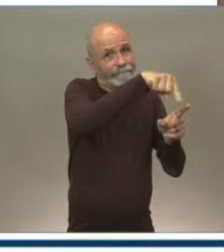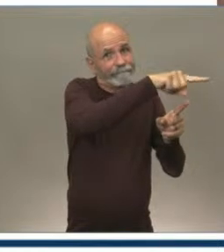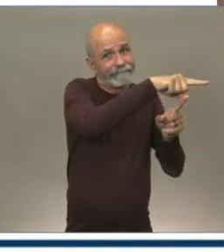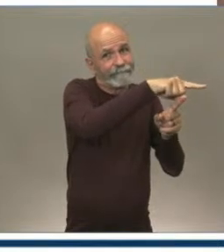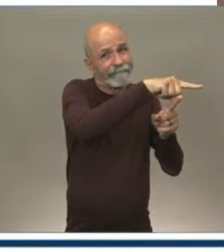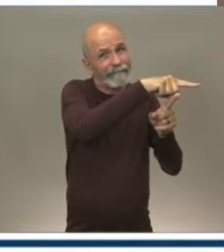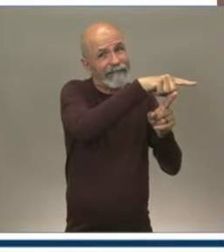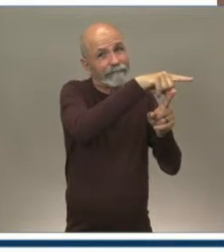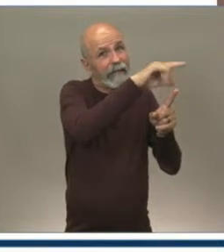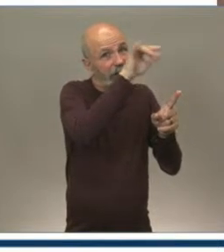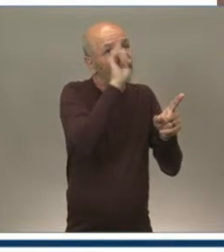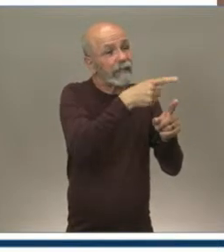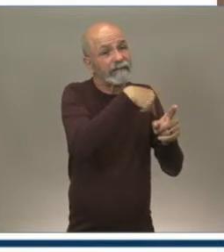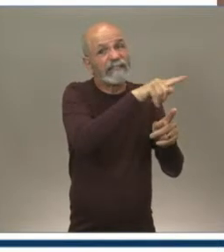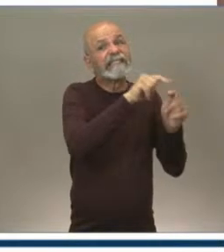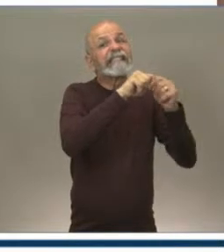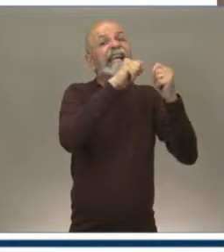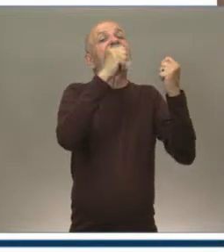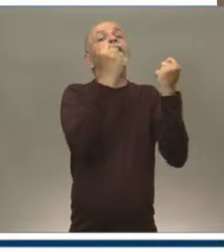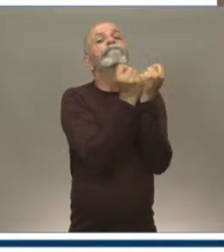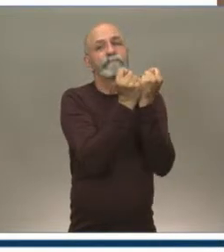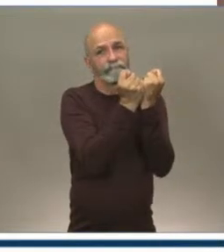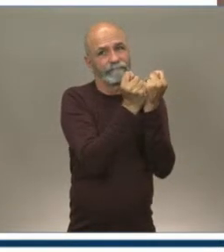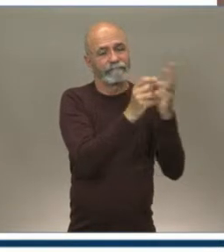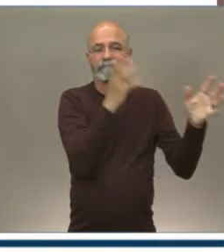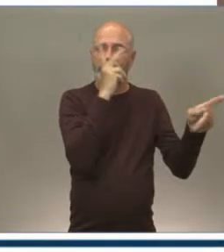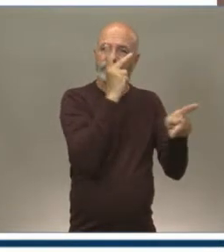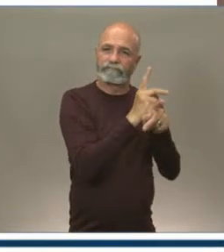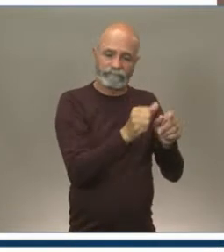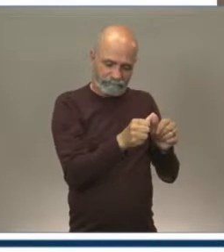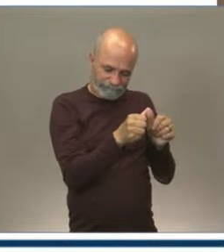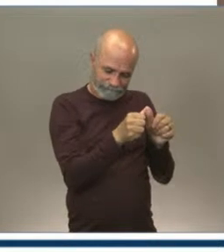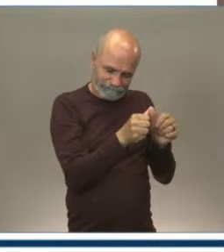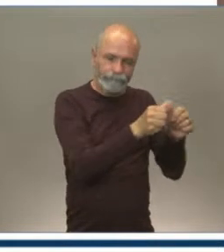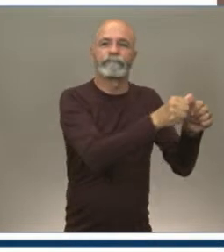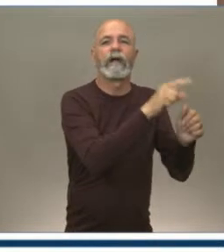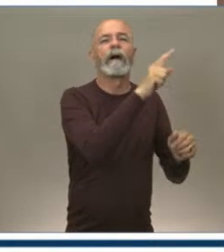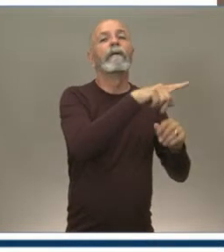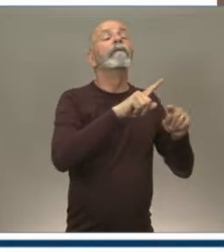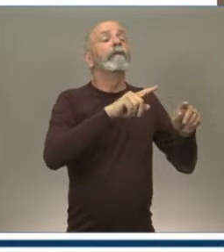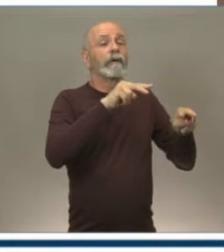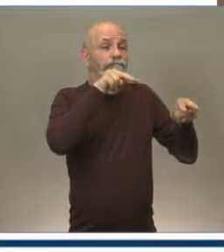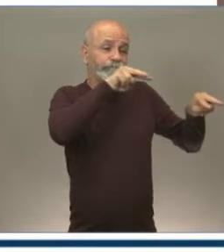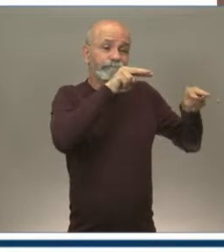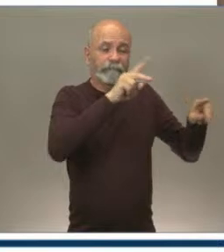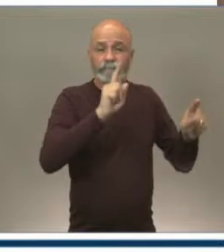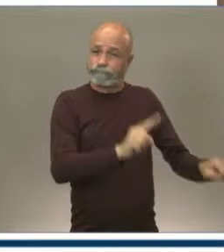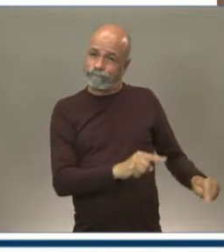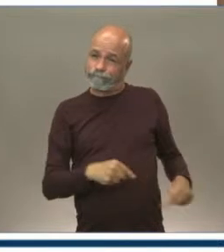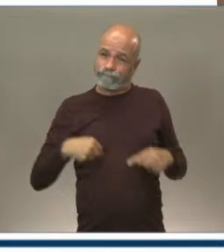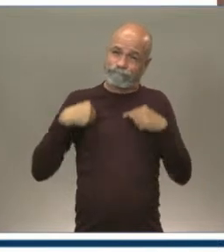teams will continue to respond in the committed way that they have done so, and they will continue to work very hard to